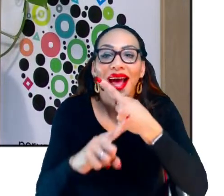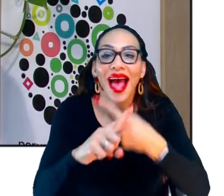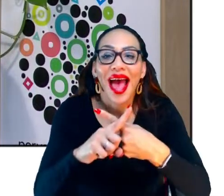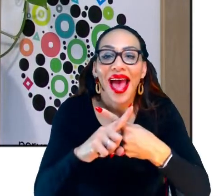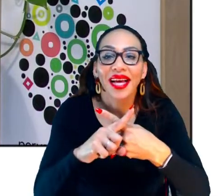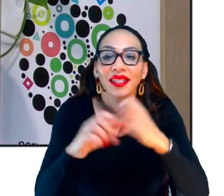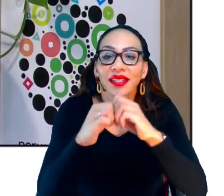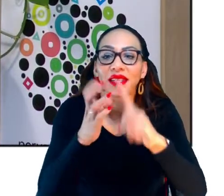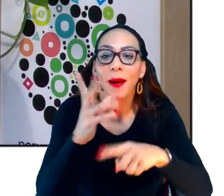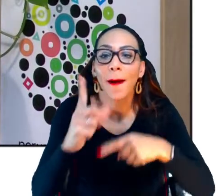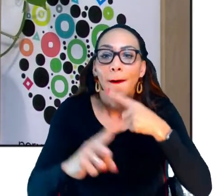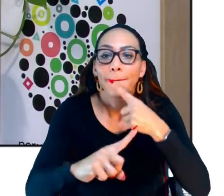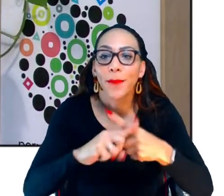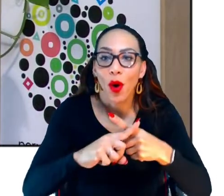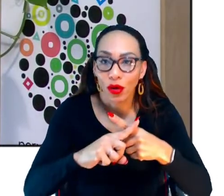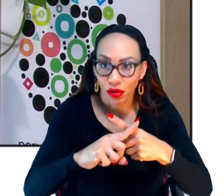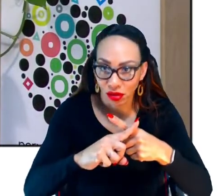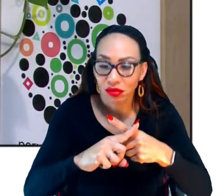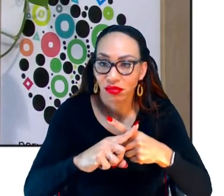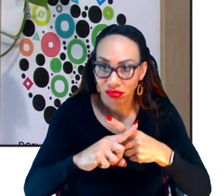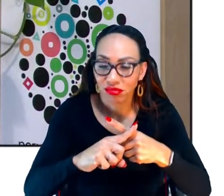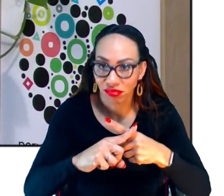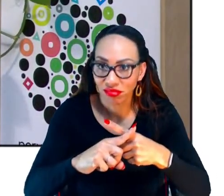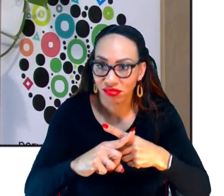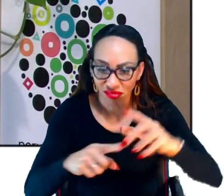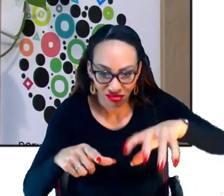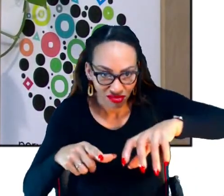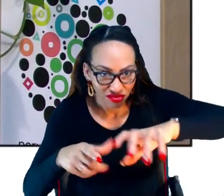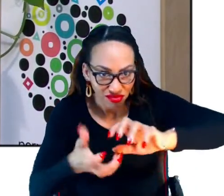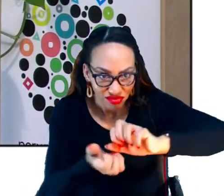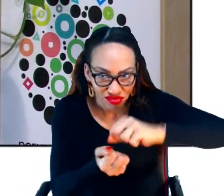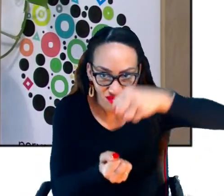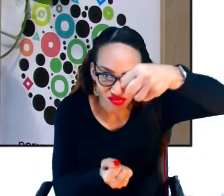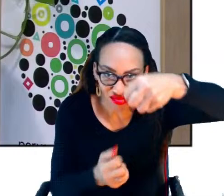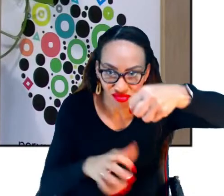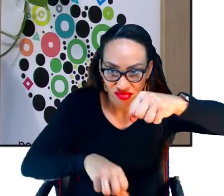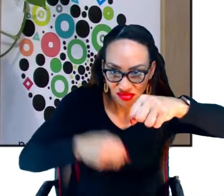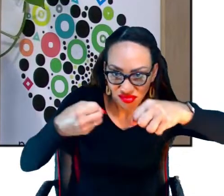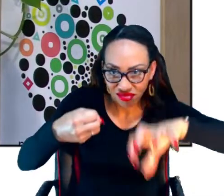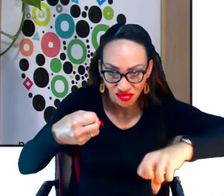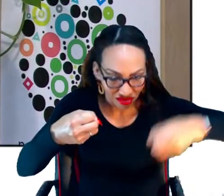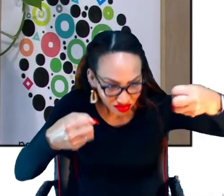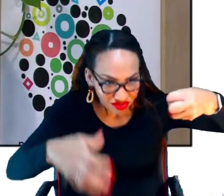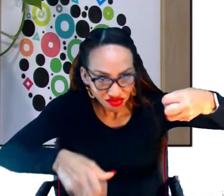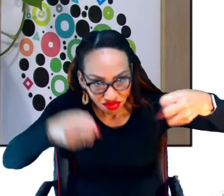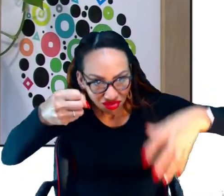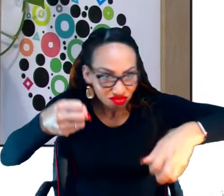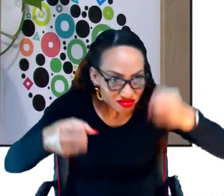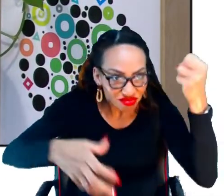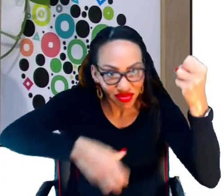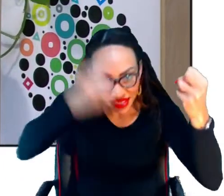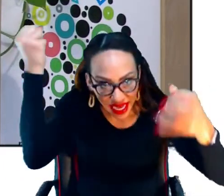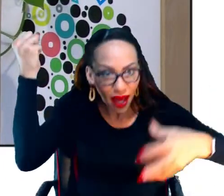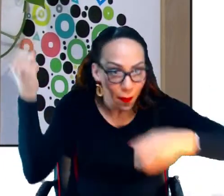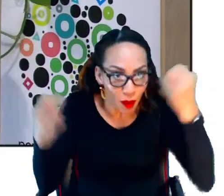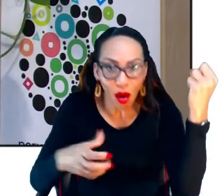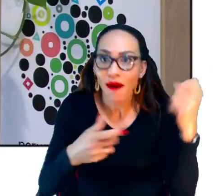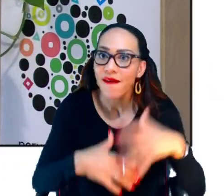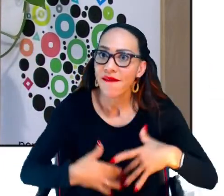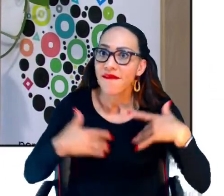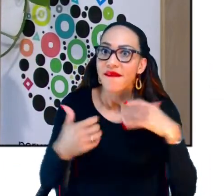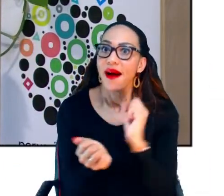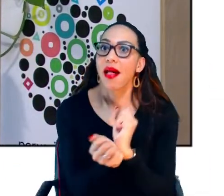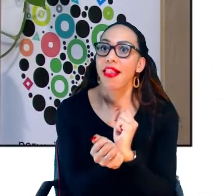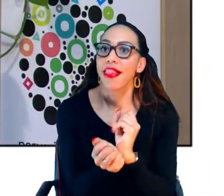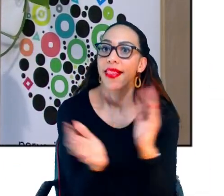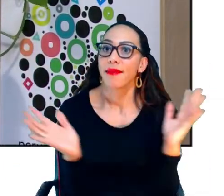So I started taking that apart, and that felt really kind of quite liberating, really, to take it apart. And